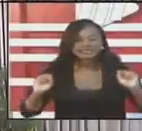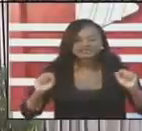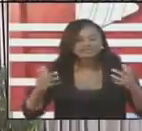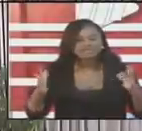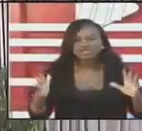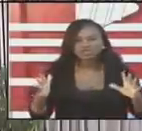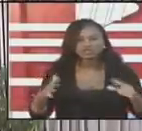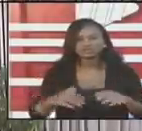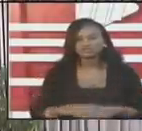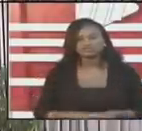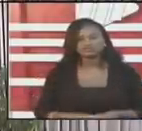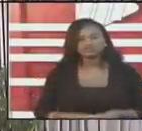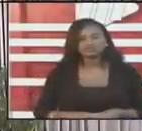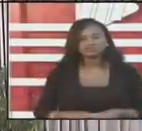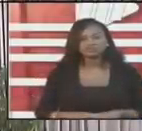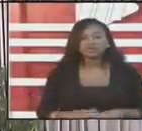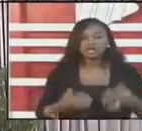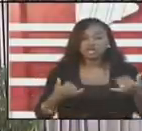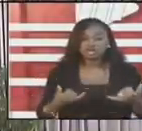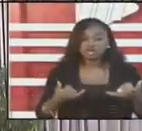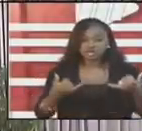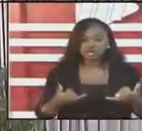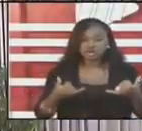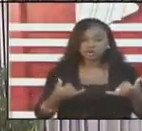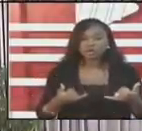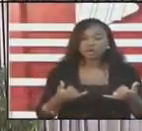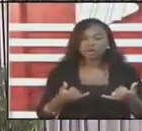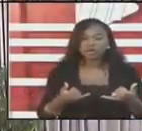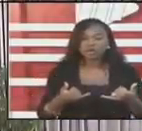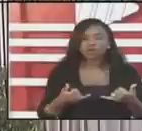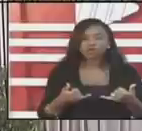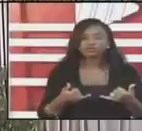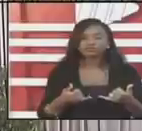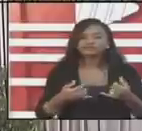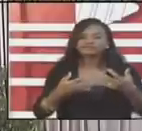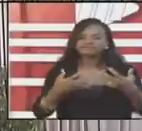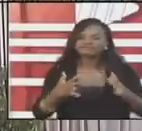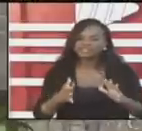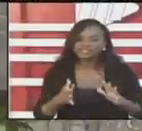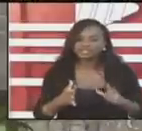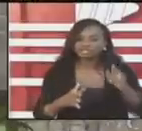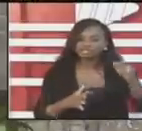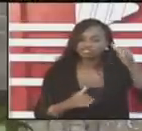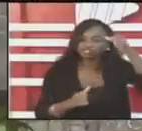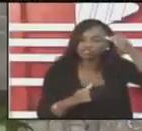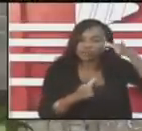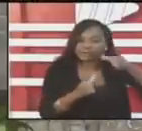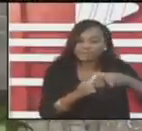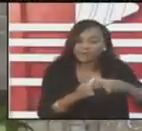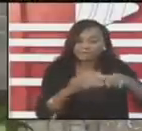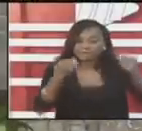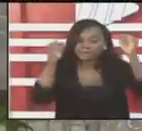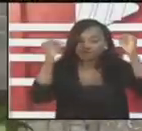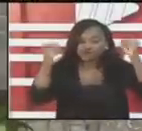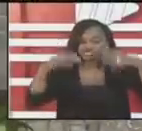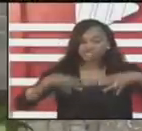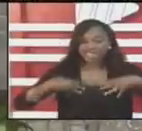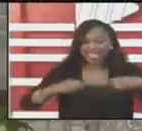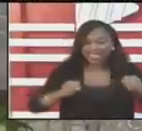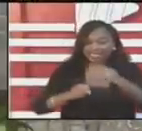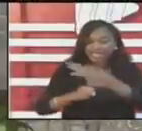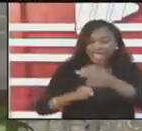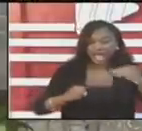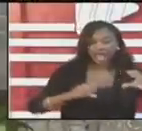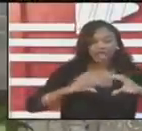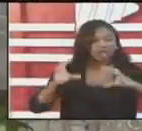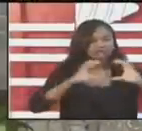thank you. We have come to the end of today's virtual media conference. And do remember that the Ministry of Health and the Ministry of Communications are